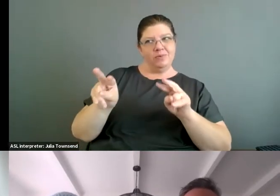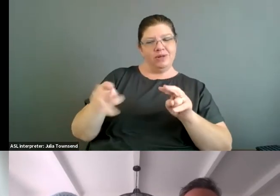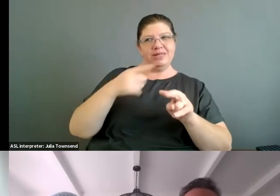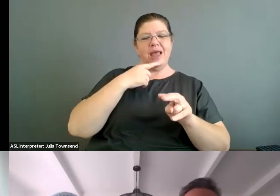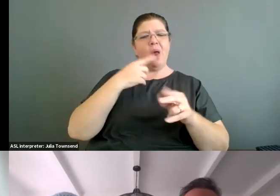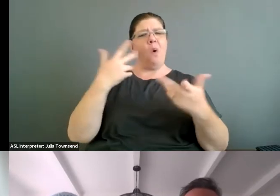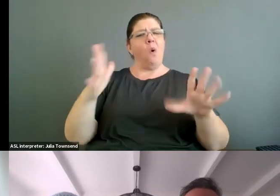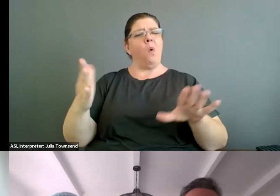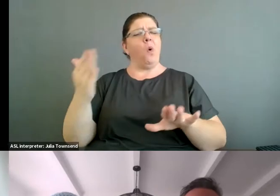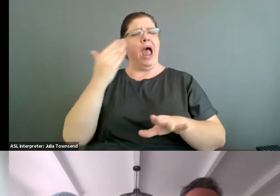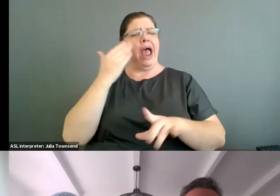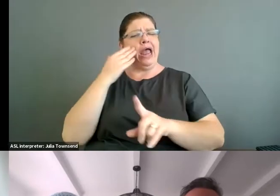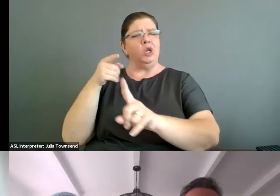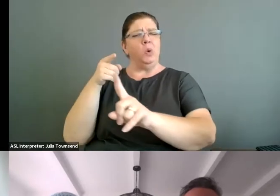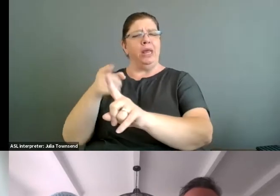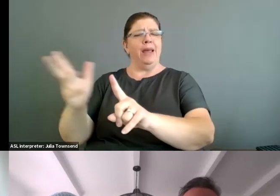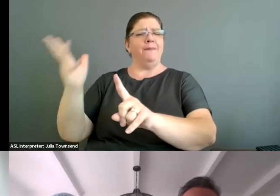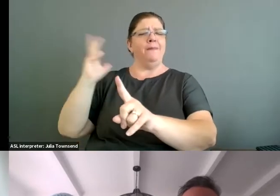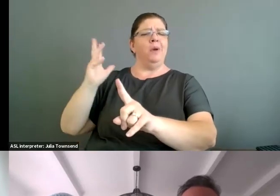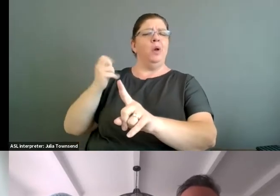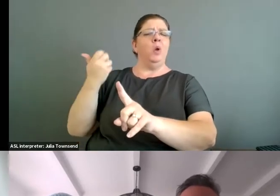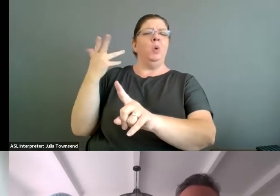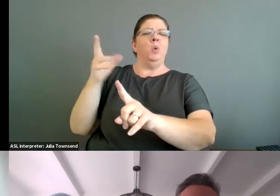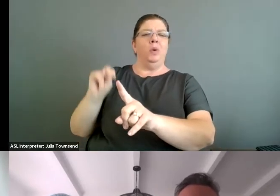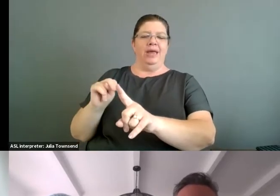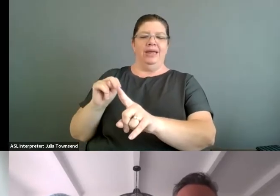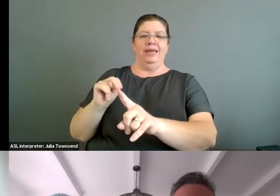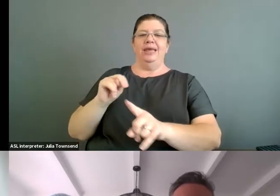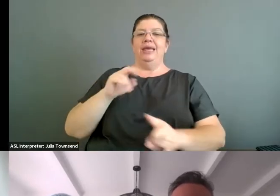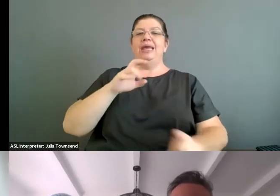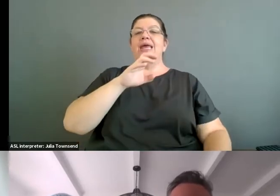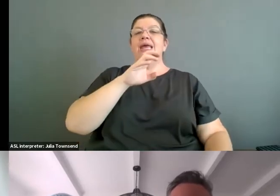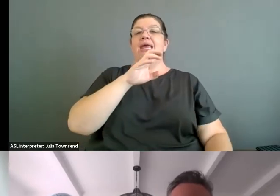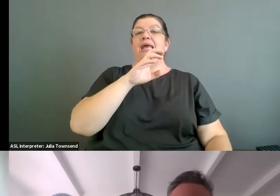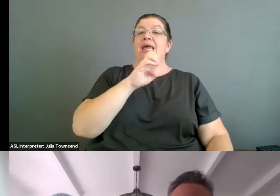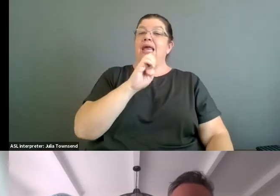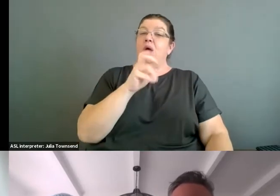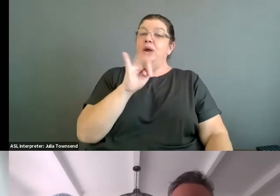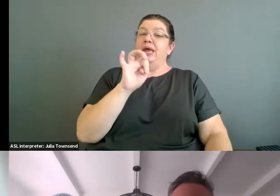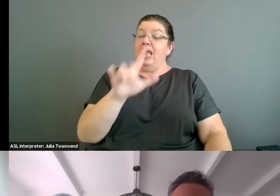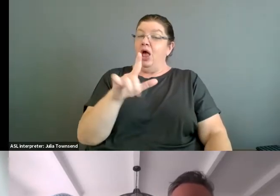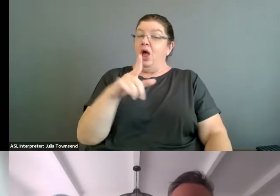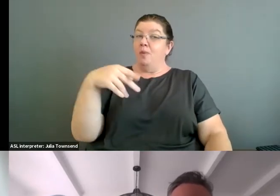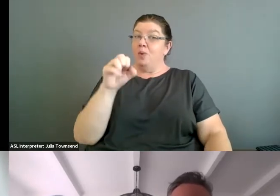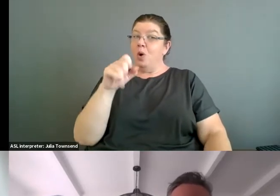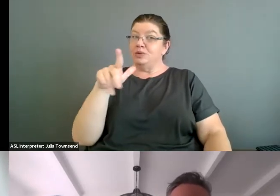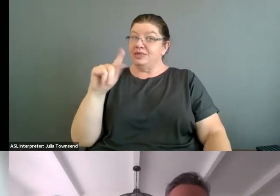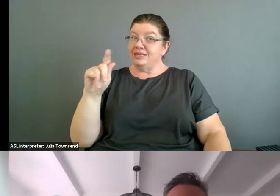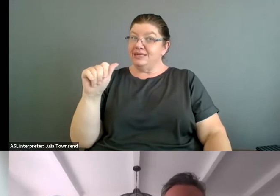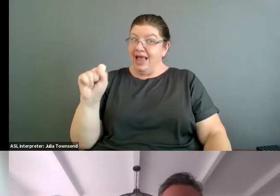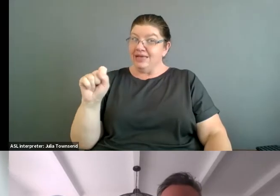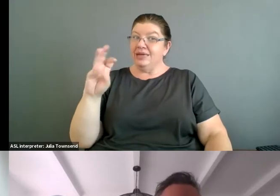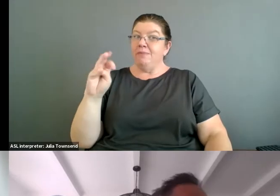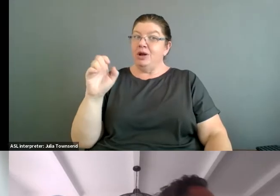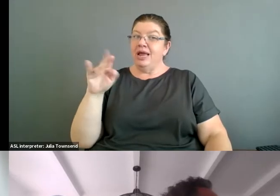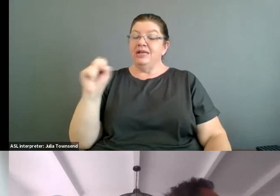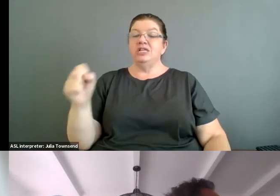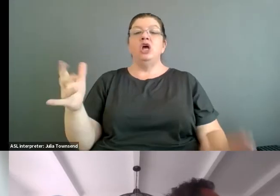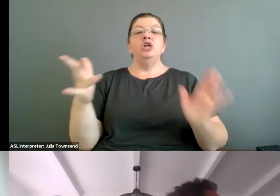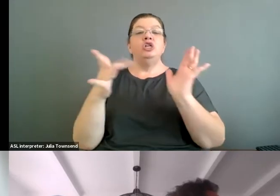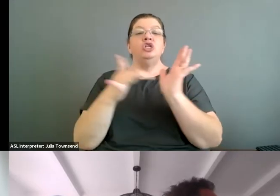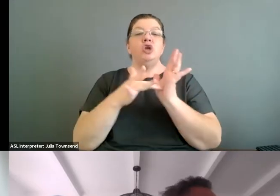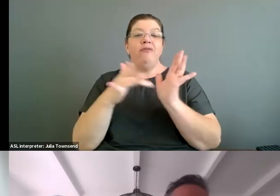I knew him when. Eliel Pozos Martinez is a sophomore at San Marcos High School and an extremely